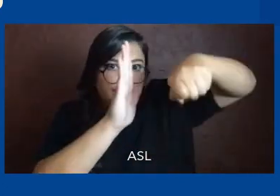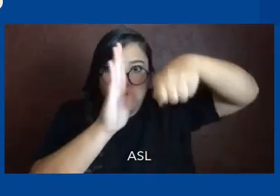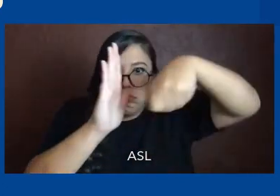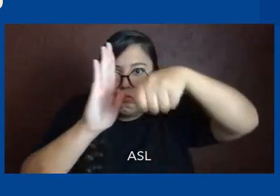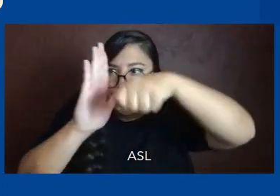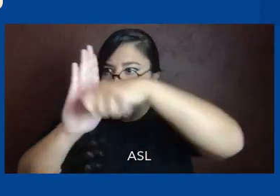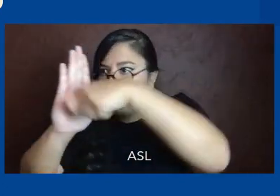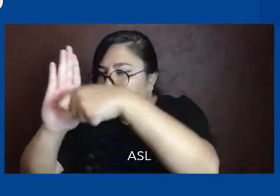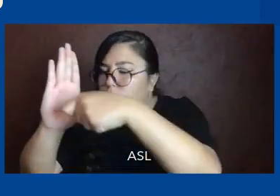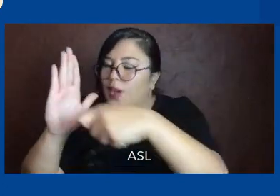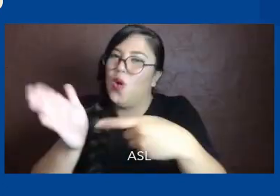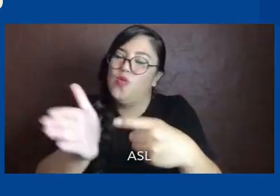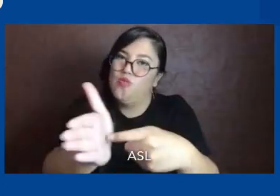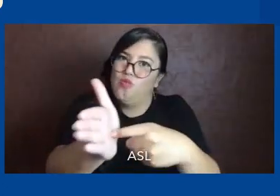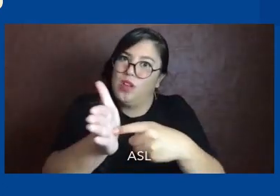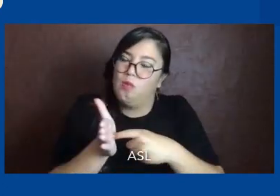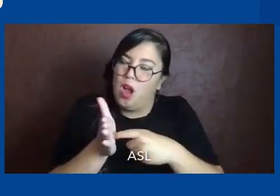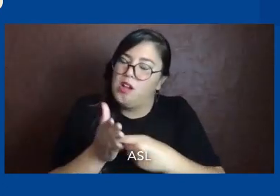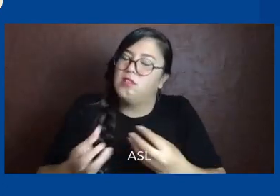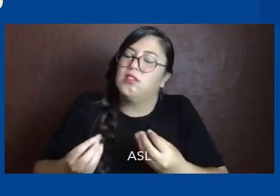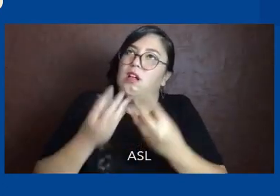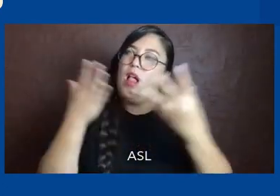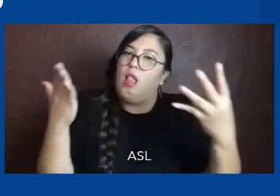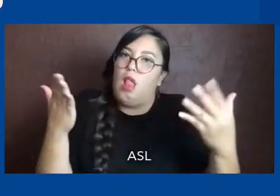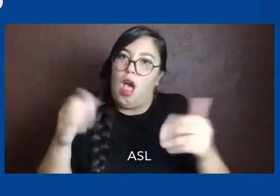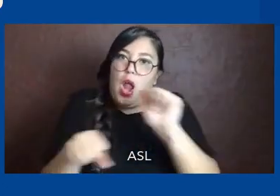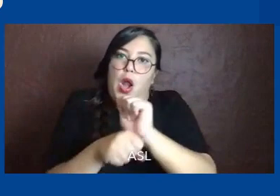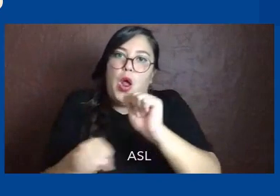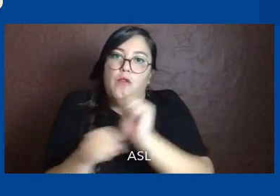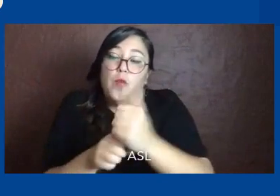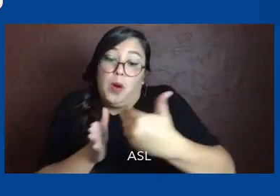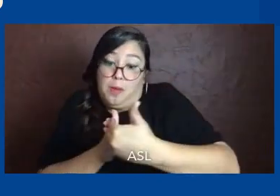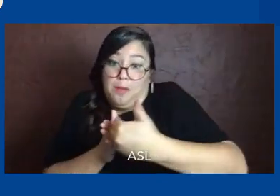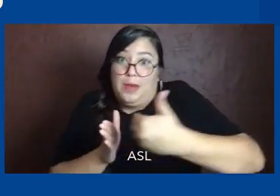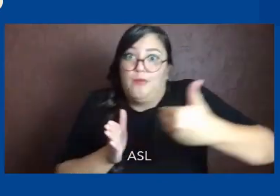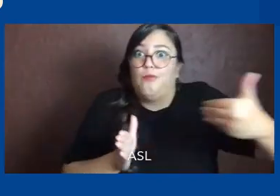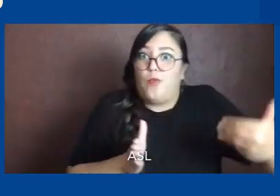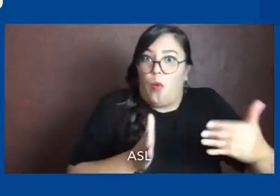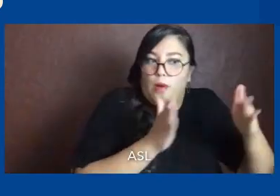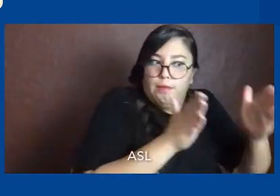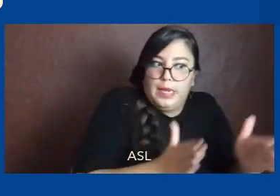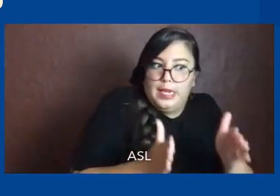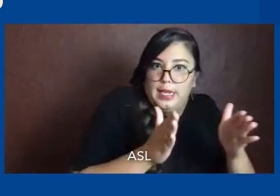a lot of pre-work, not just pre-pro, but like